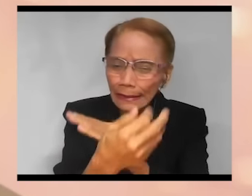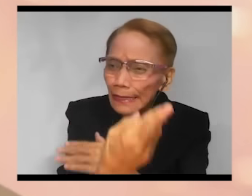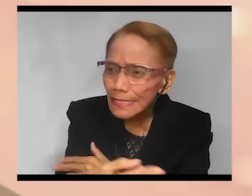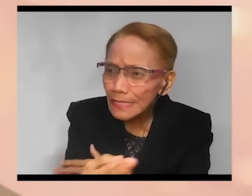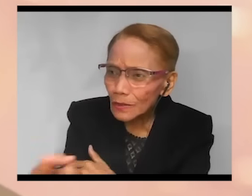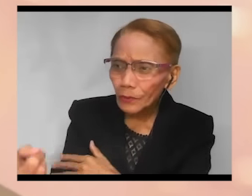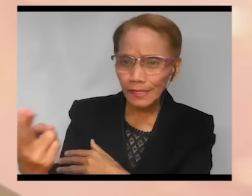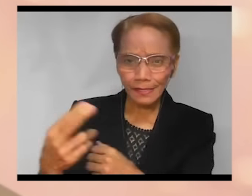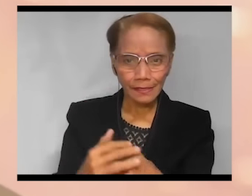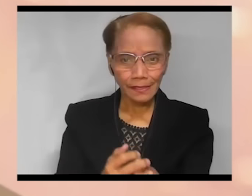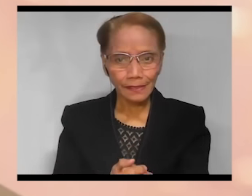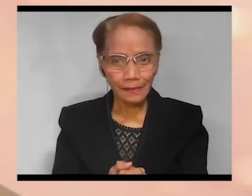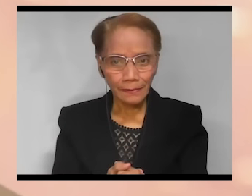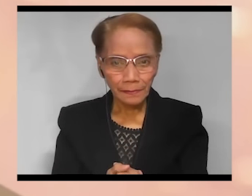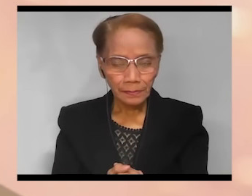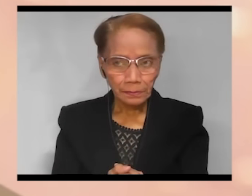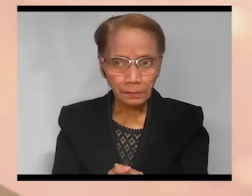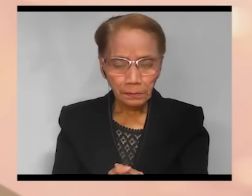resources,